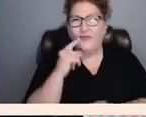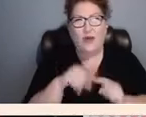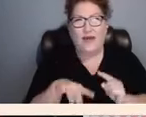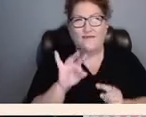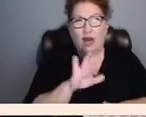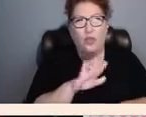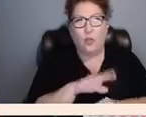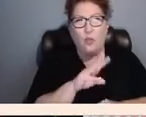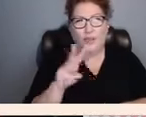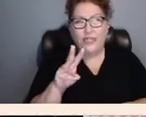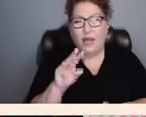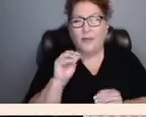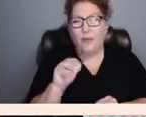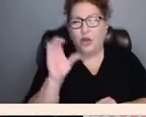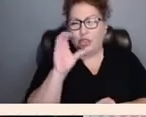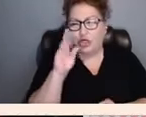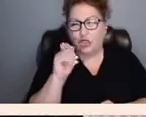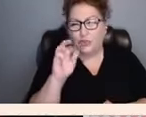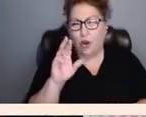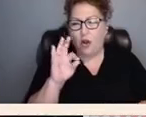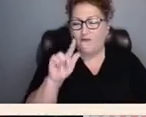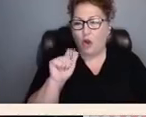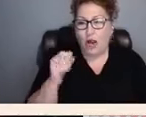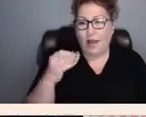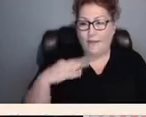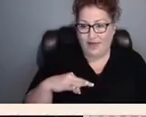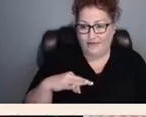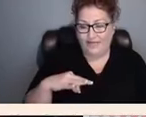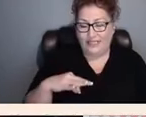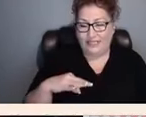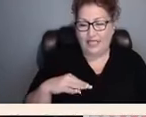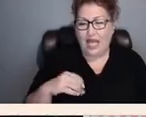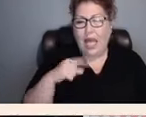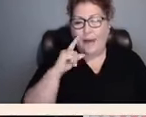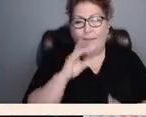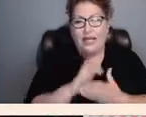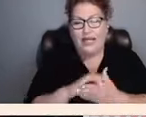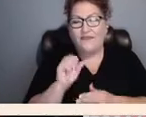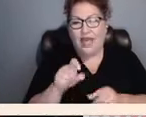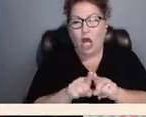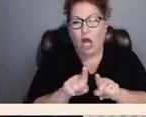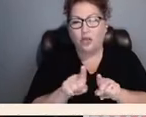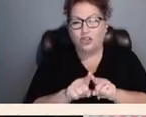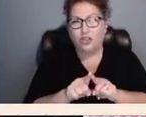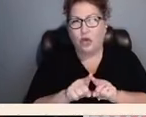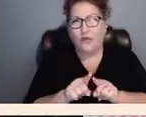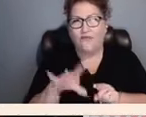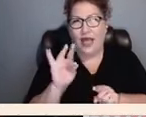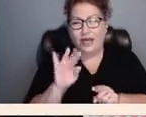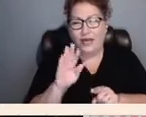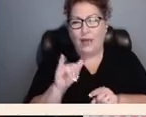search bar Florida benefits. I believe you can also get to it by going to